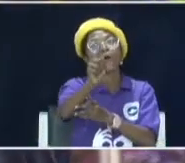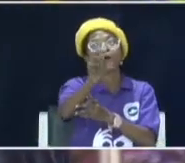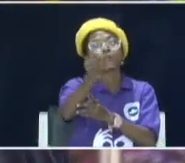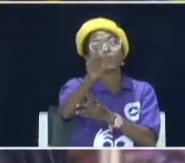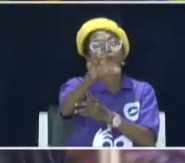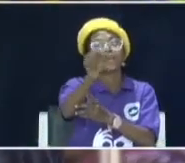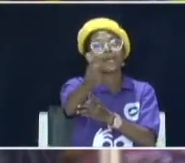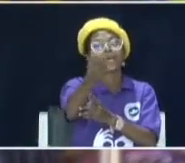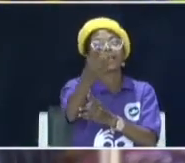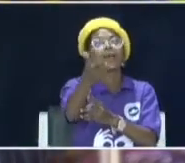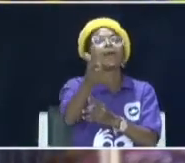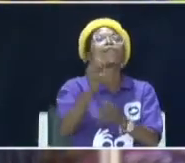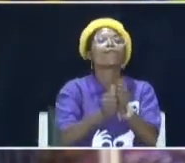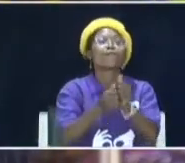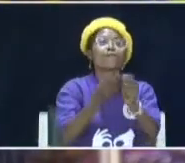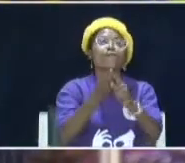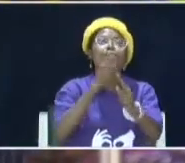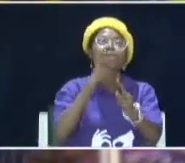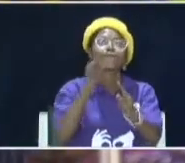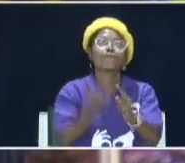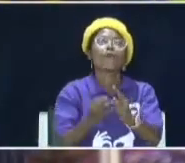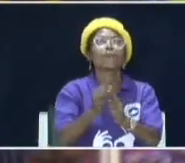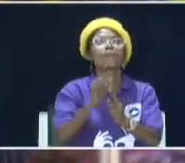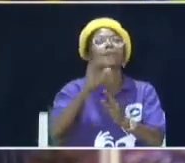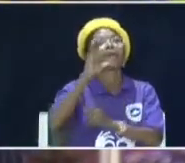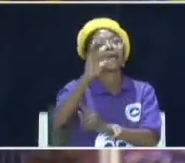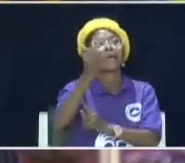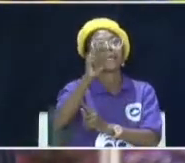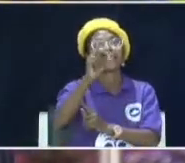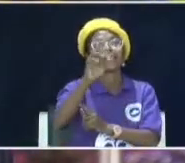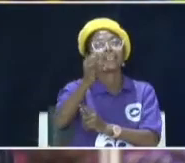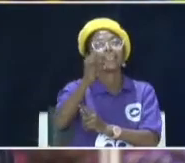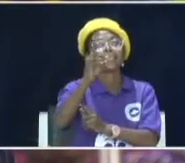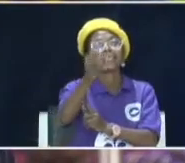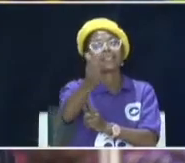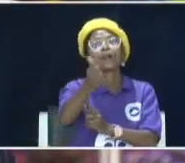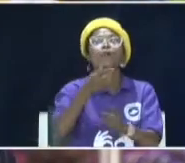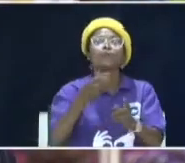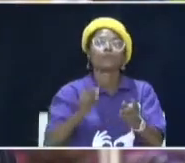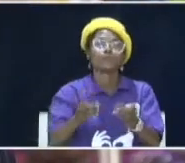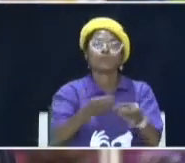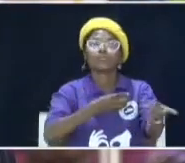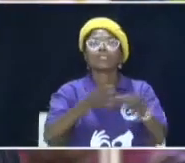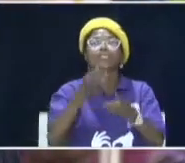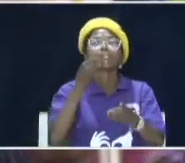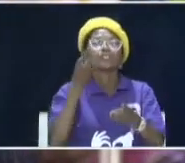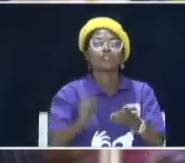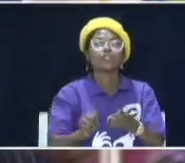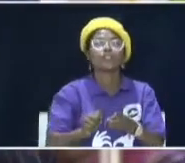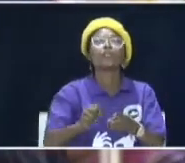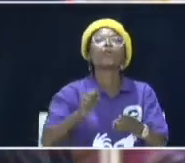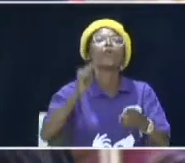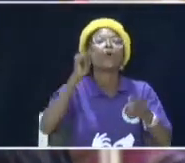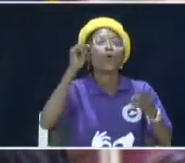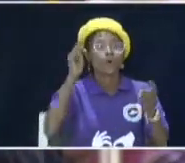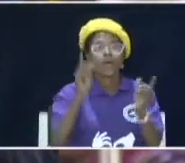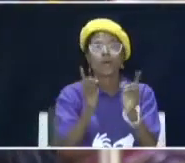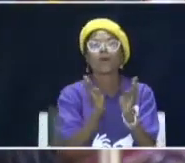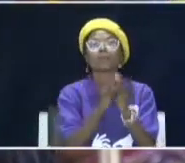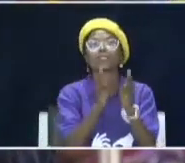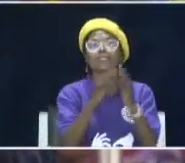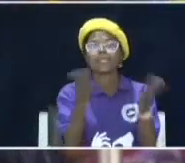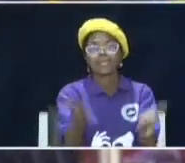Canada. During the 2023 Holy Ghost Congress, Daddy Gio prayed on